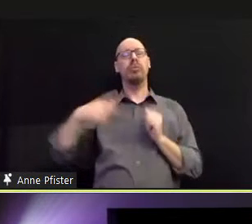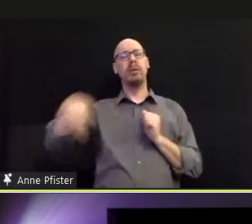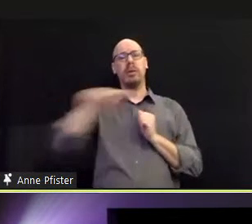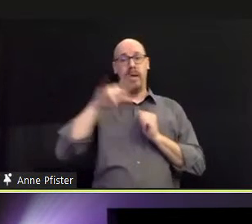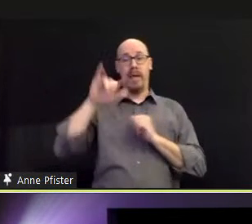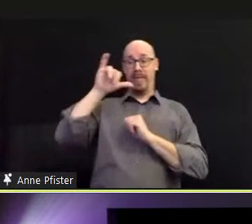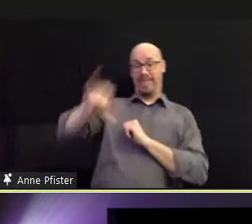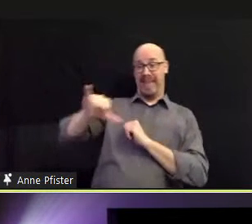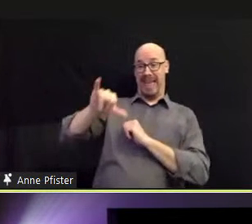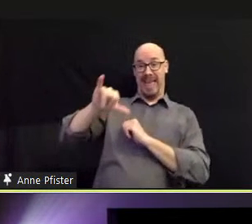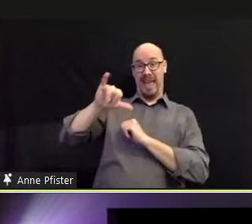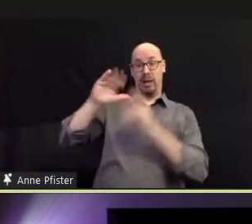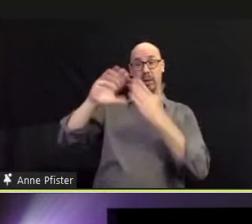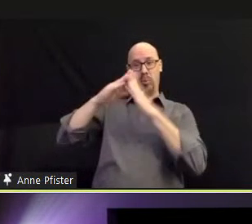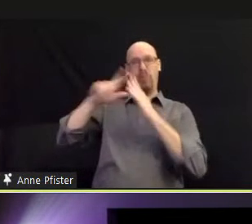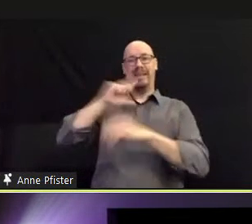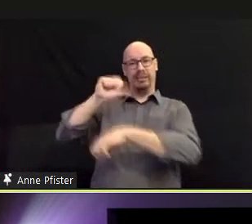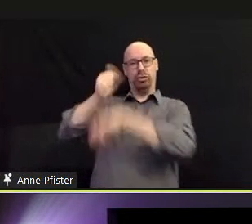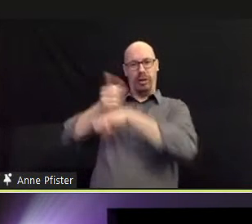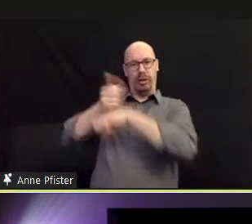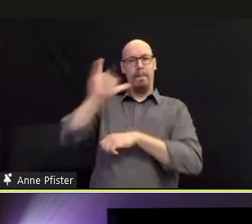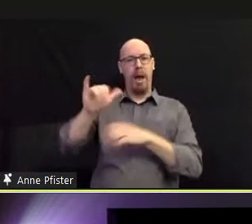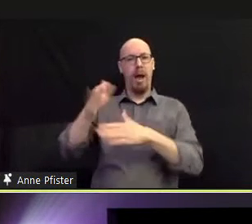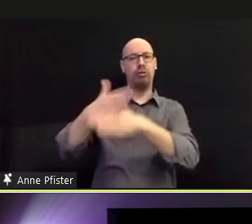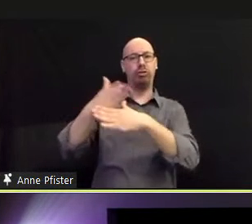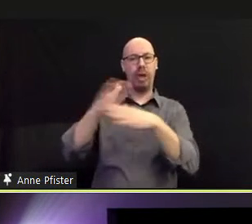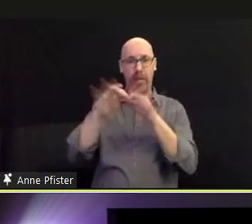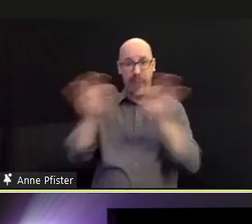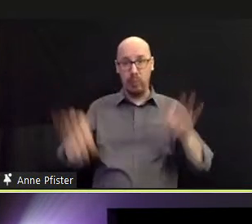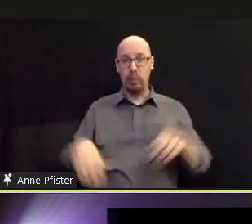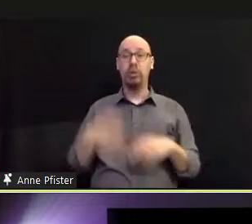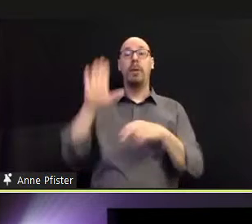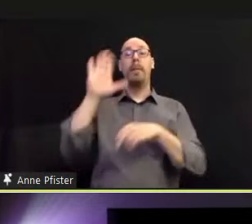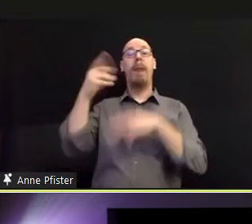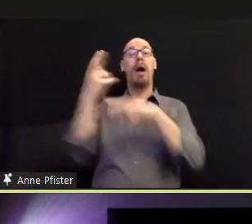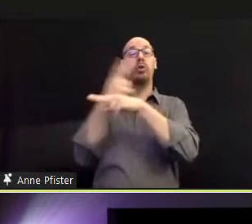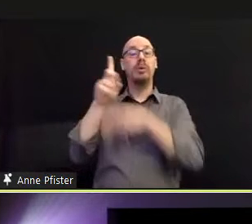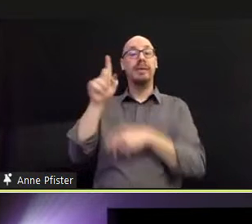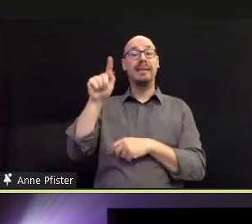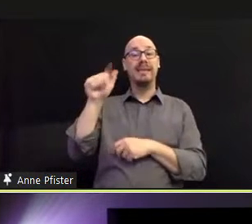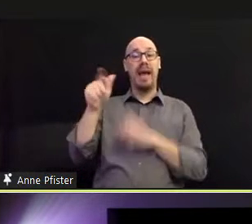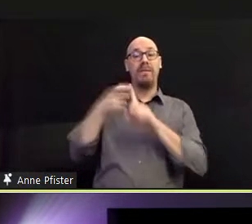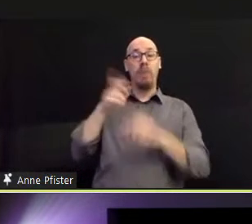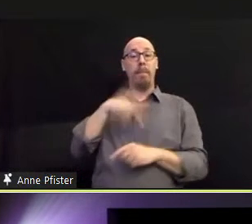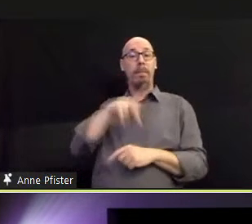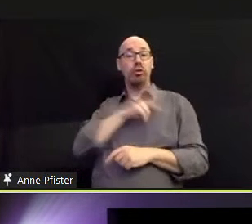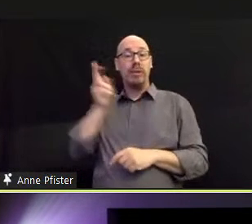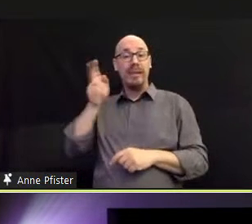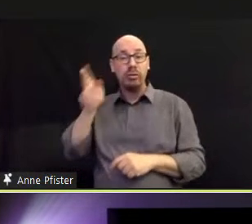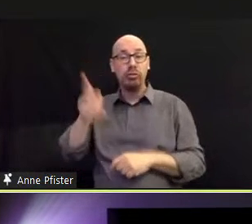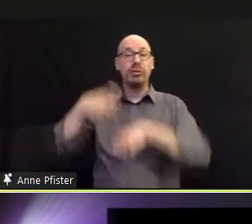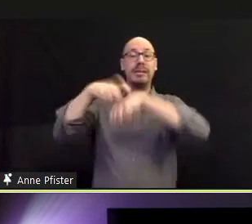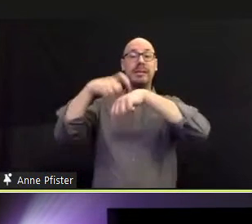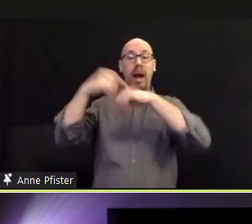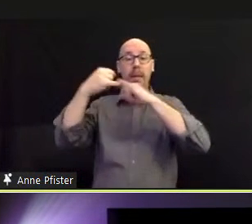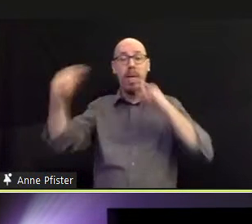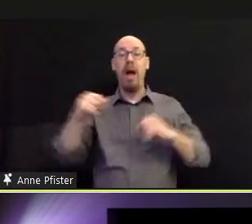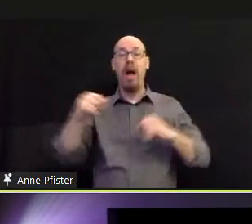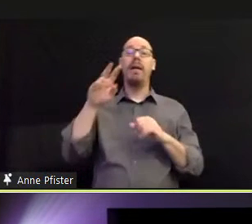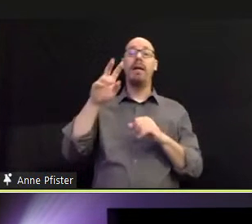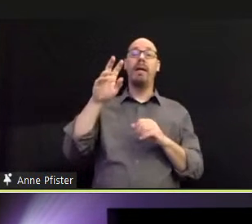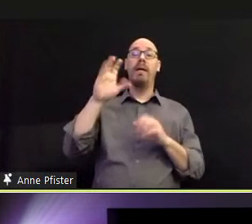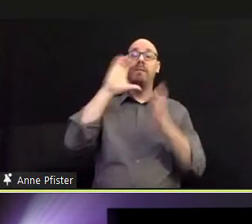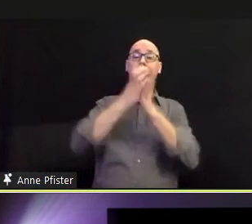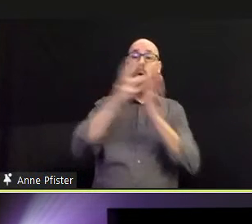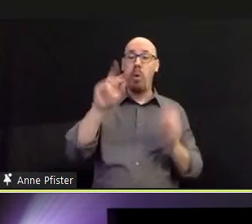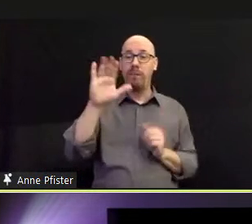shared language. By using data from personal history timelines and Photo Voice, Their memories of isolation when signing was not